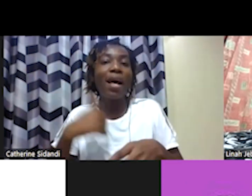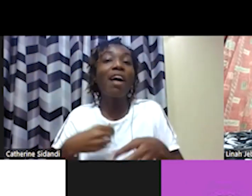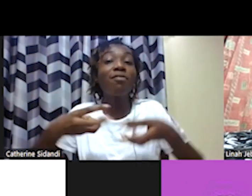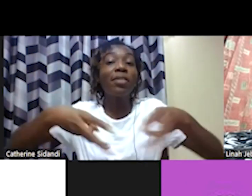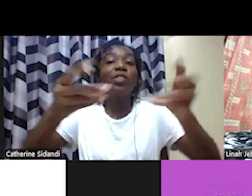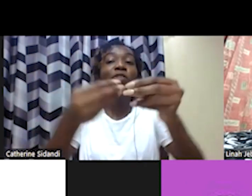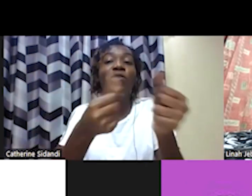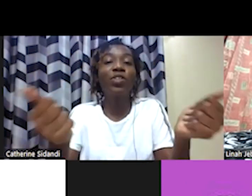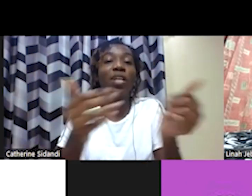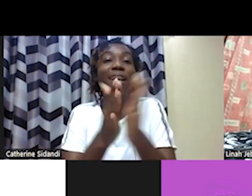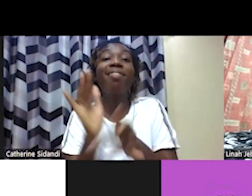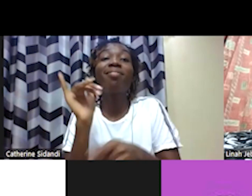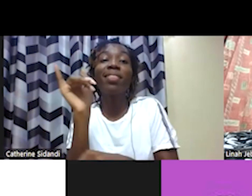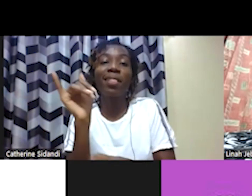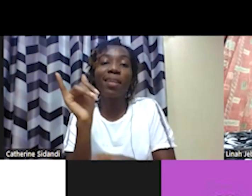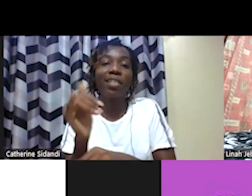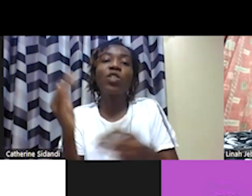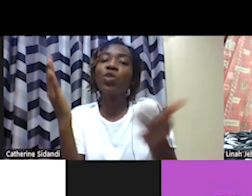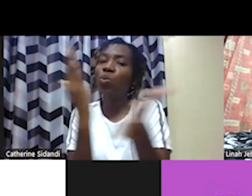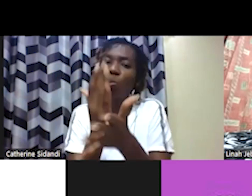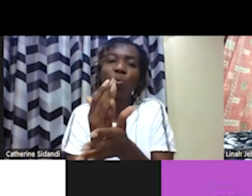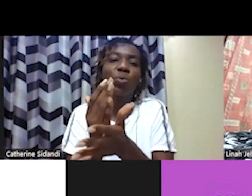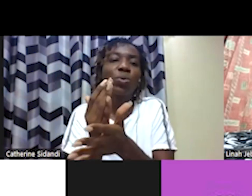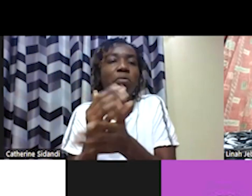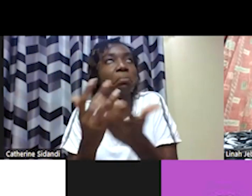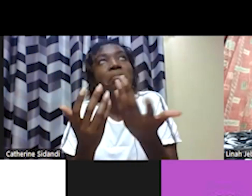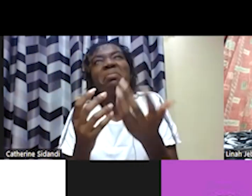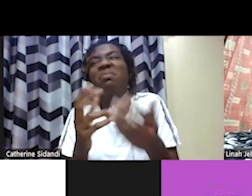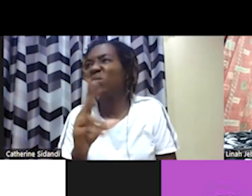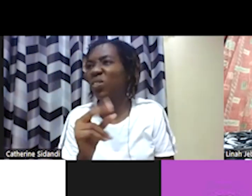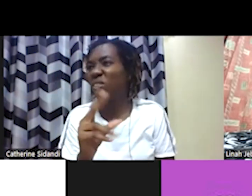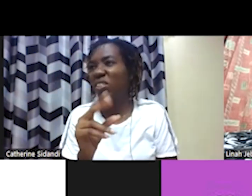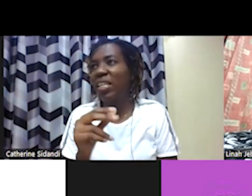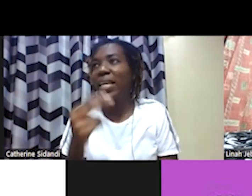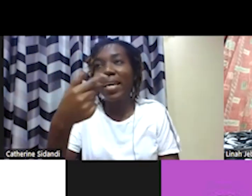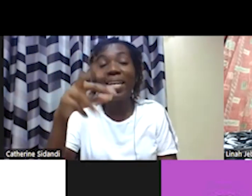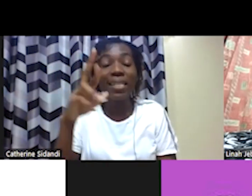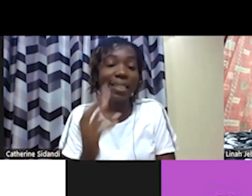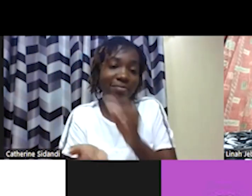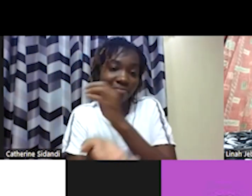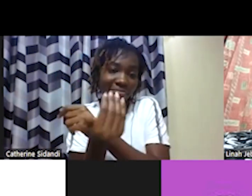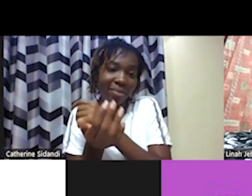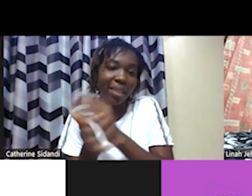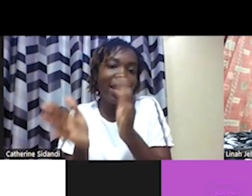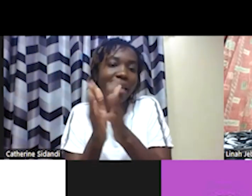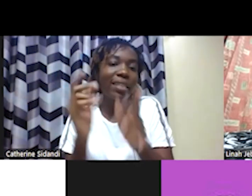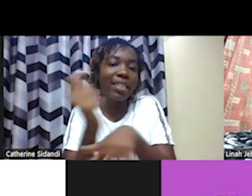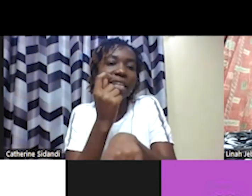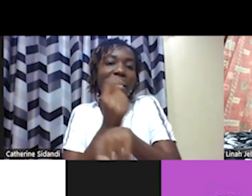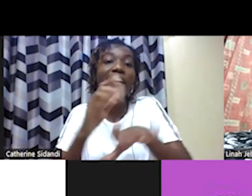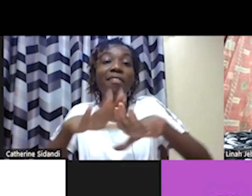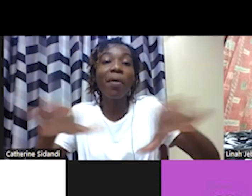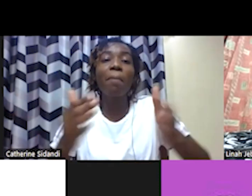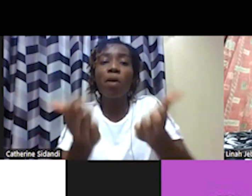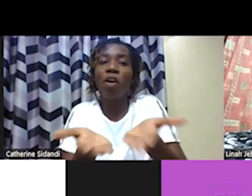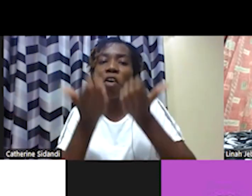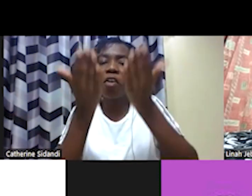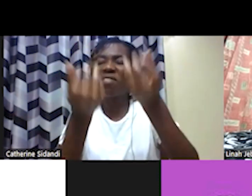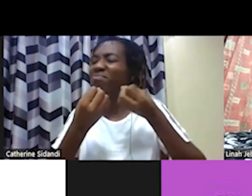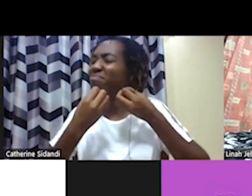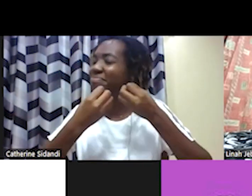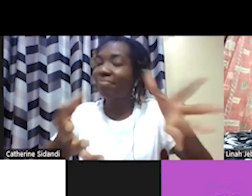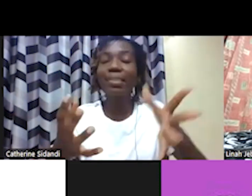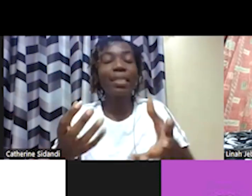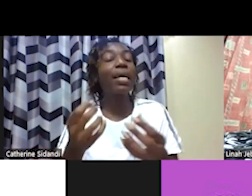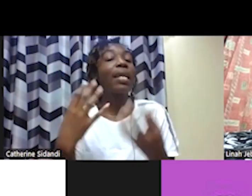Solutions is a real estate, or rather no, it is a HR consulting and training firm. They have offered quite a number of us